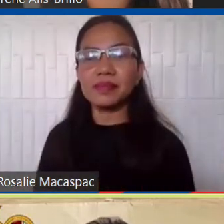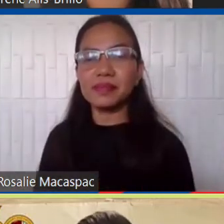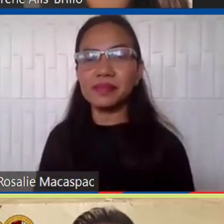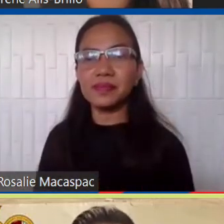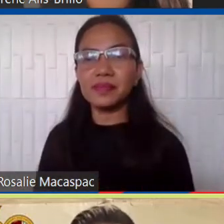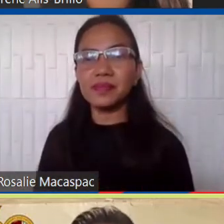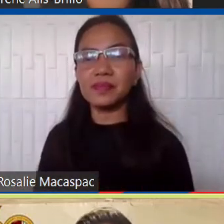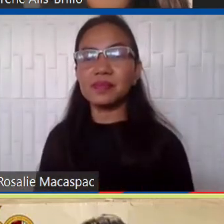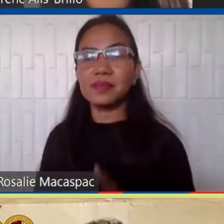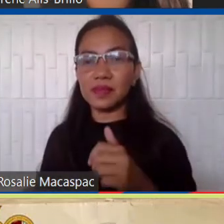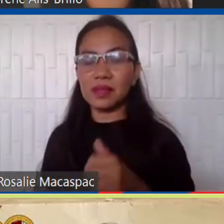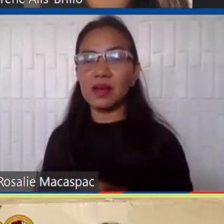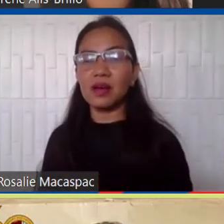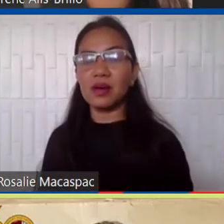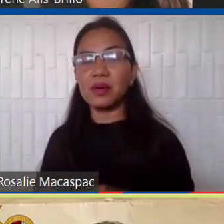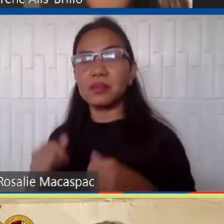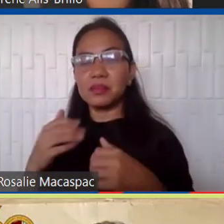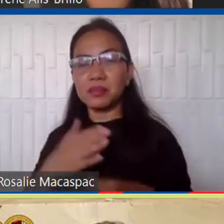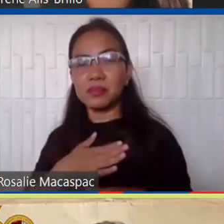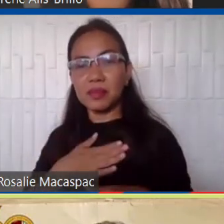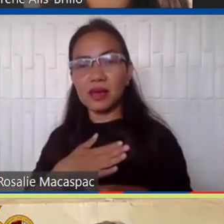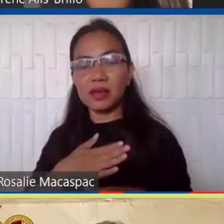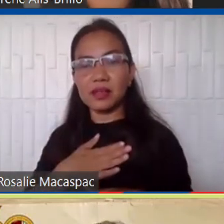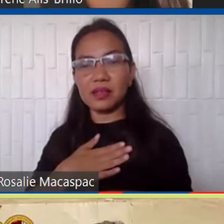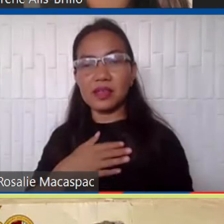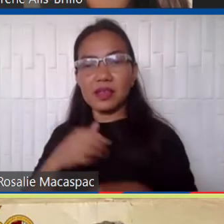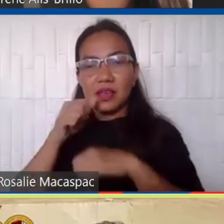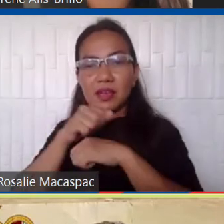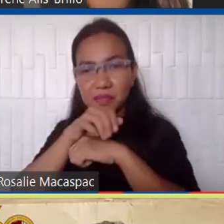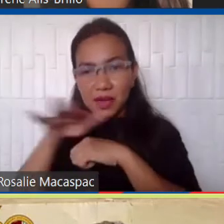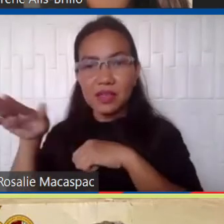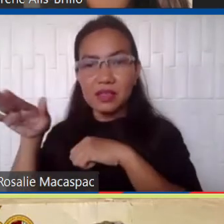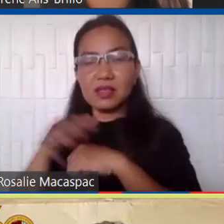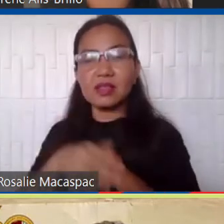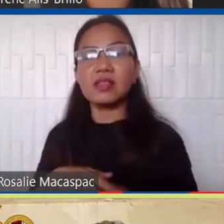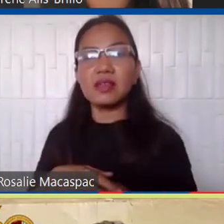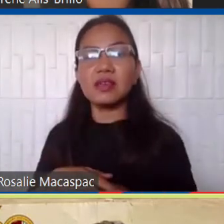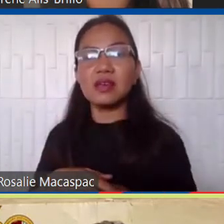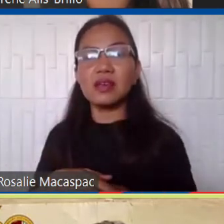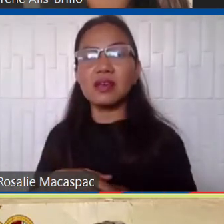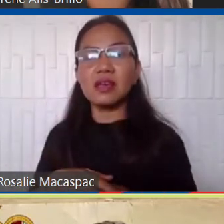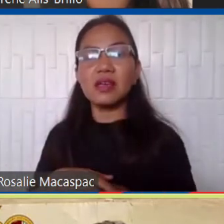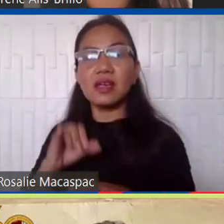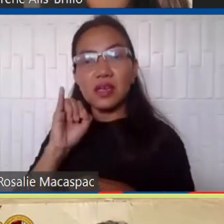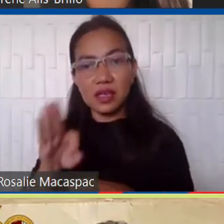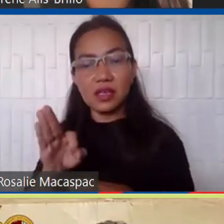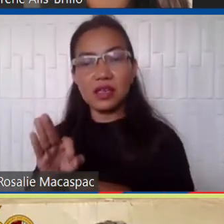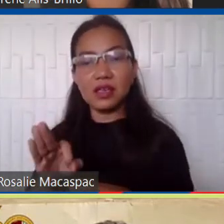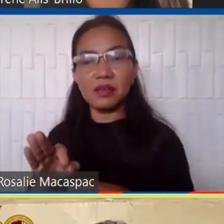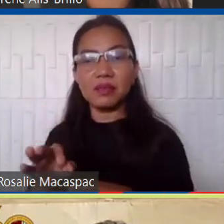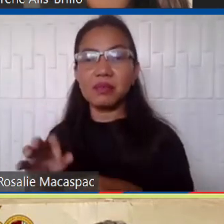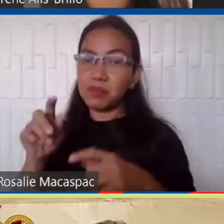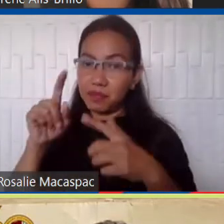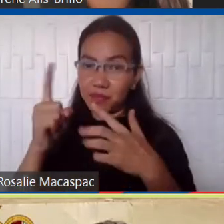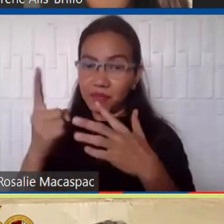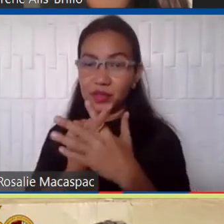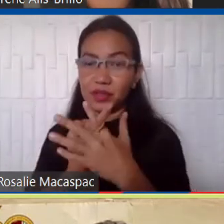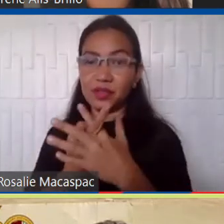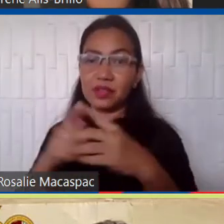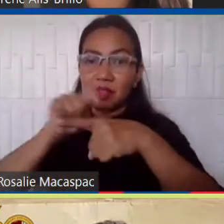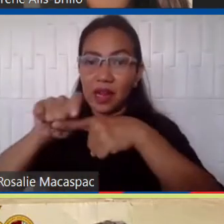my advice is that if you can uh, start with upskilling